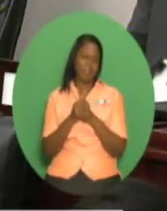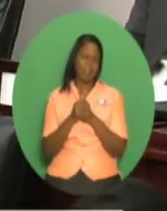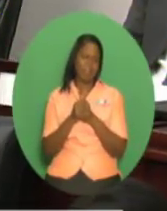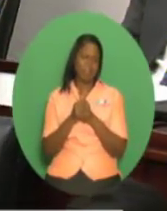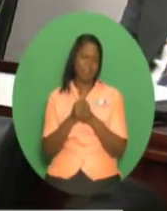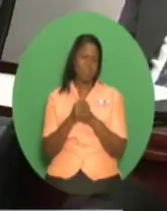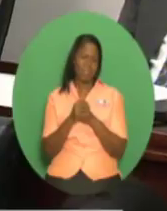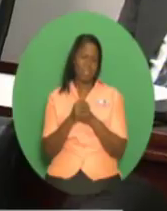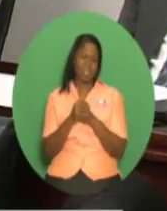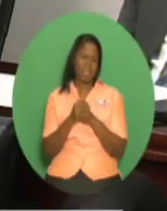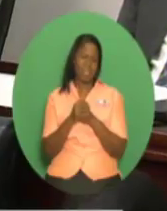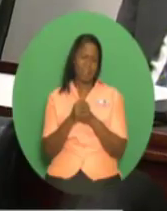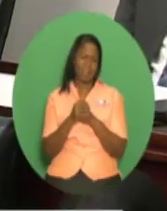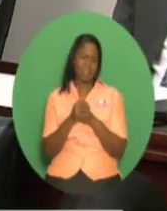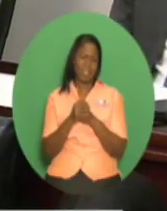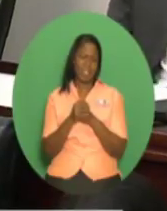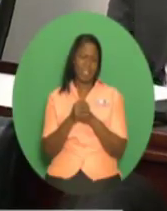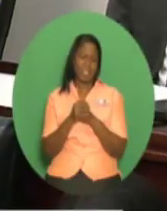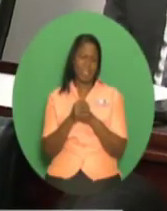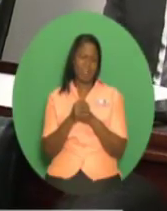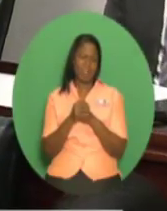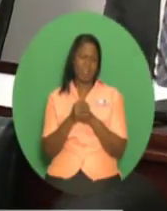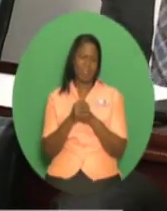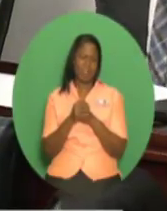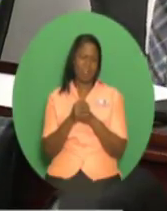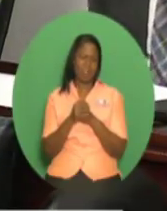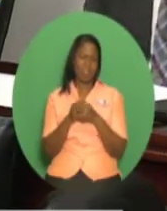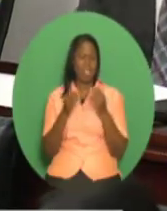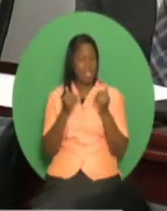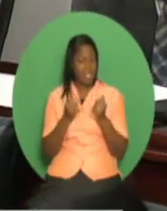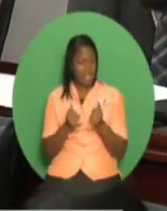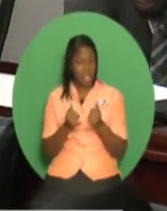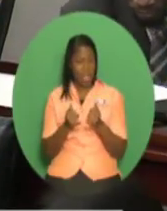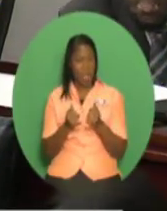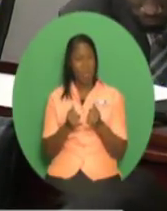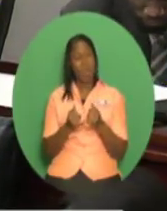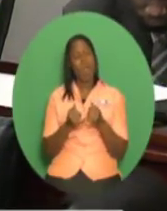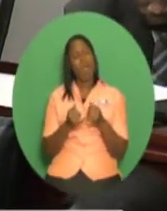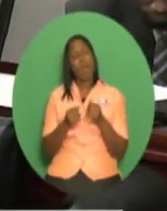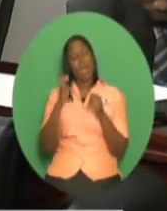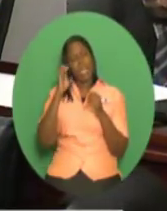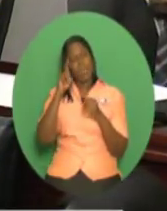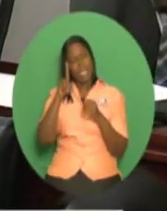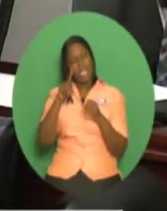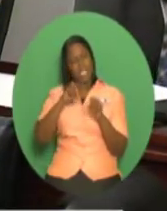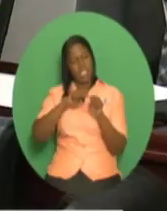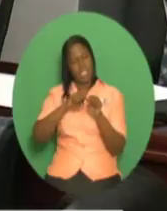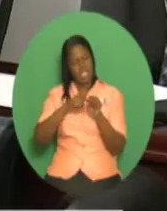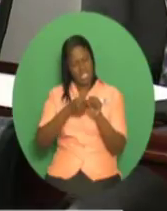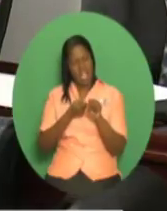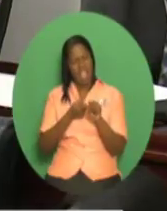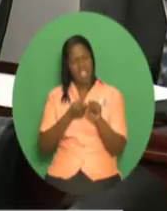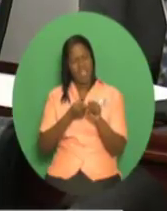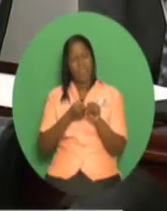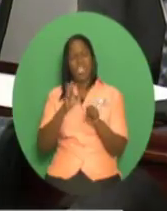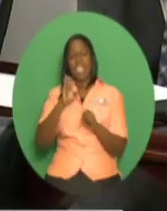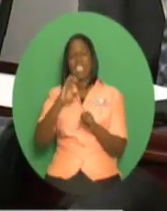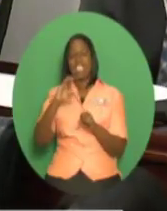Madam Speaker, starting from the foundation, the very foundation, that is the ECC